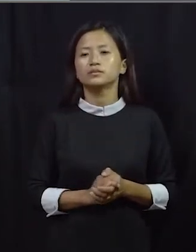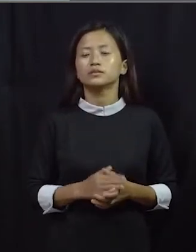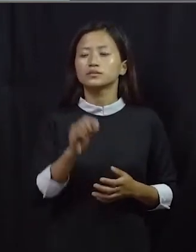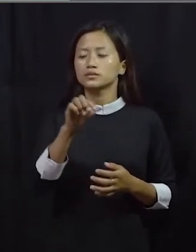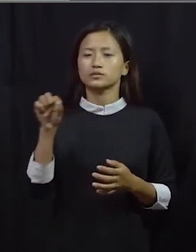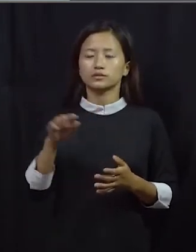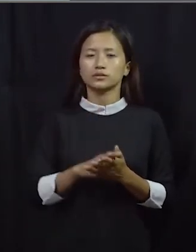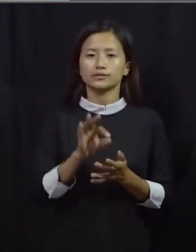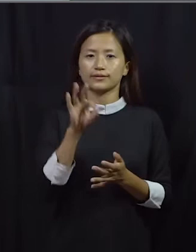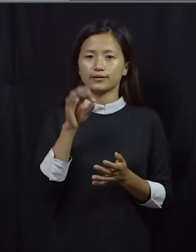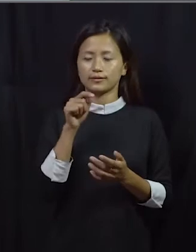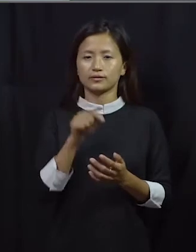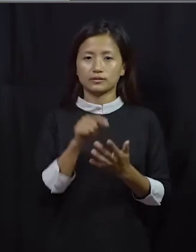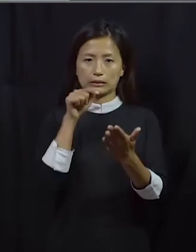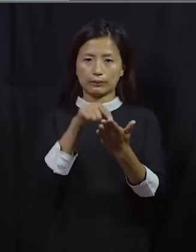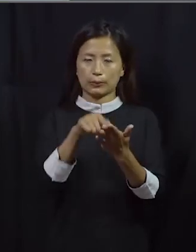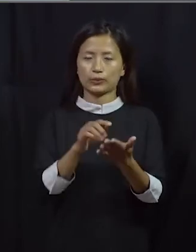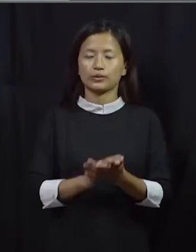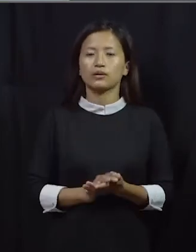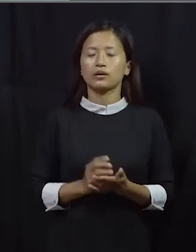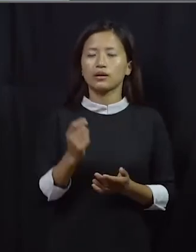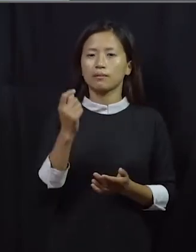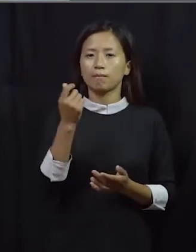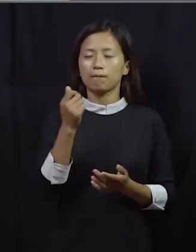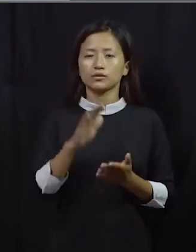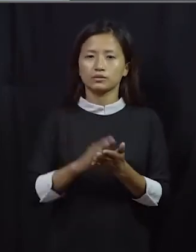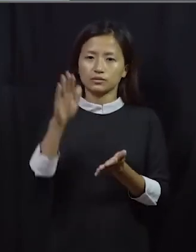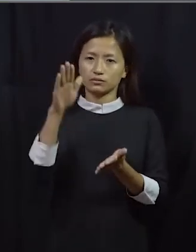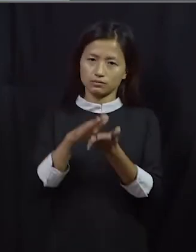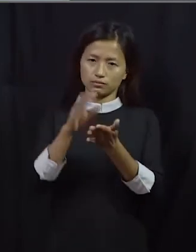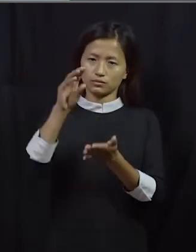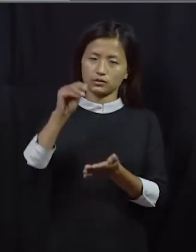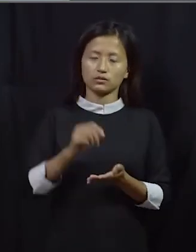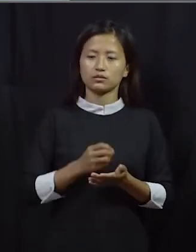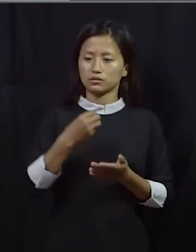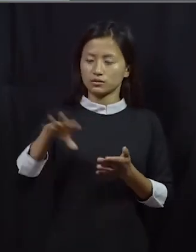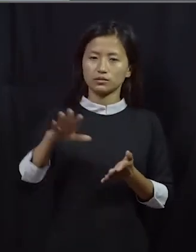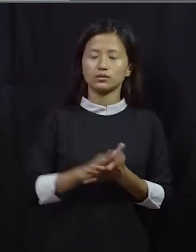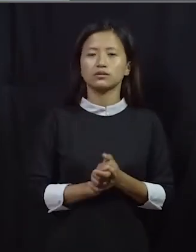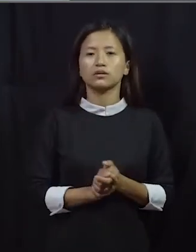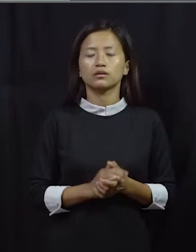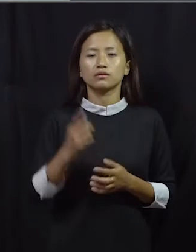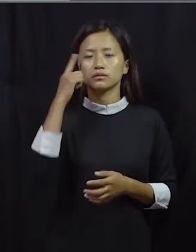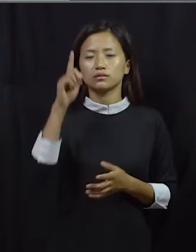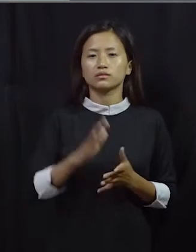which indicates it is an amount to be deducted. So, for